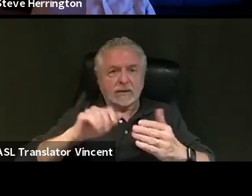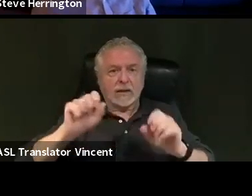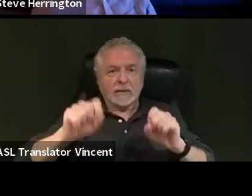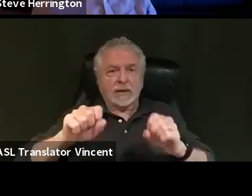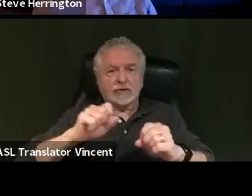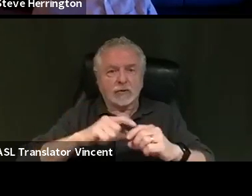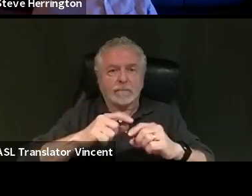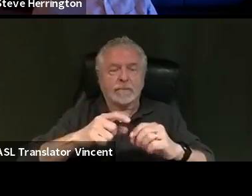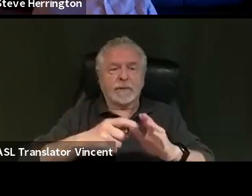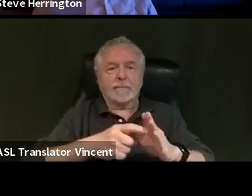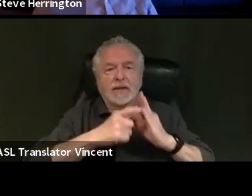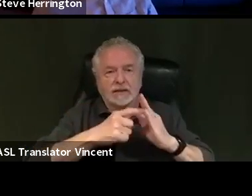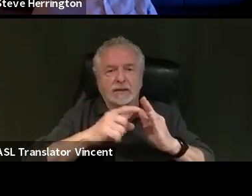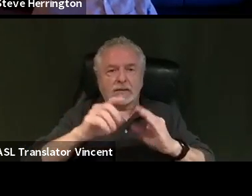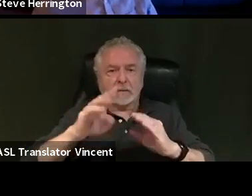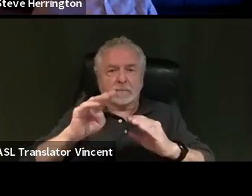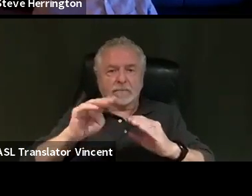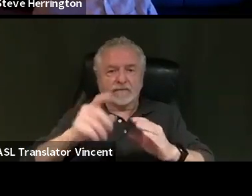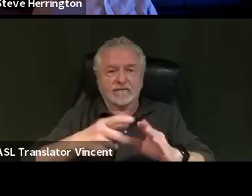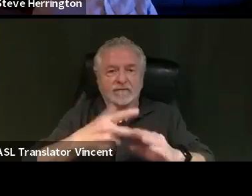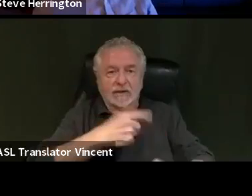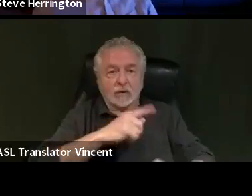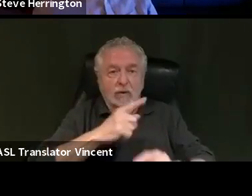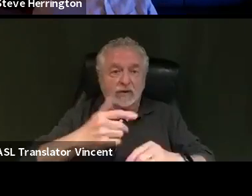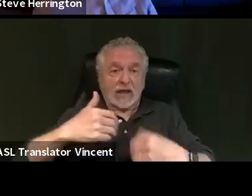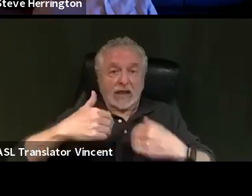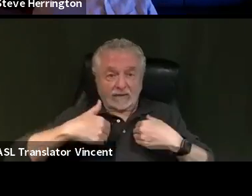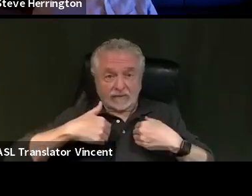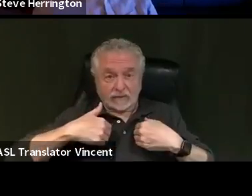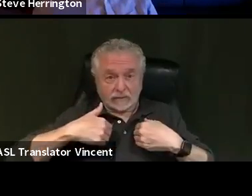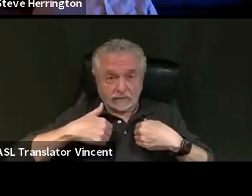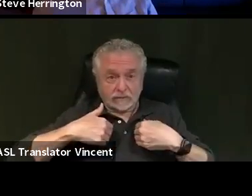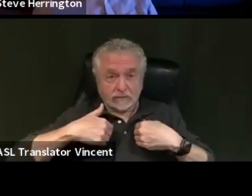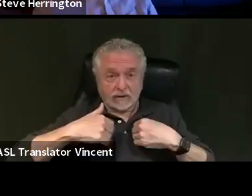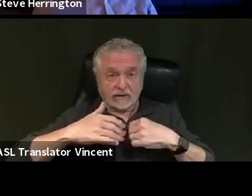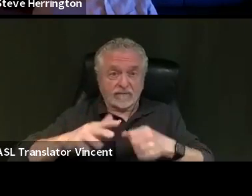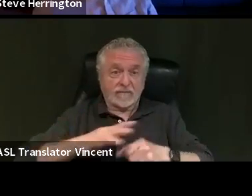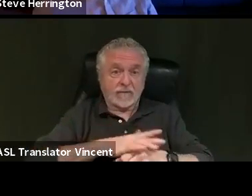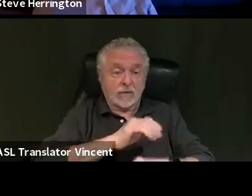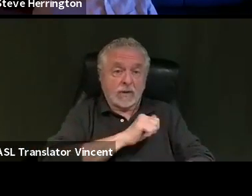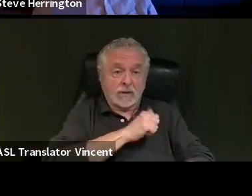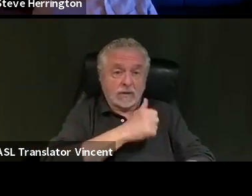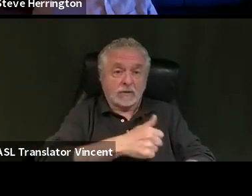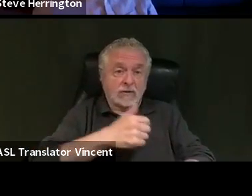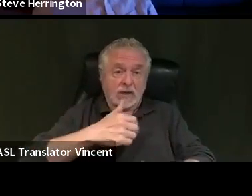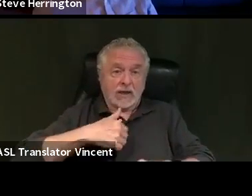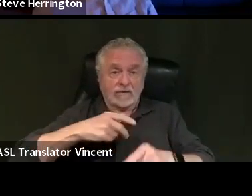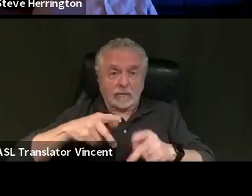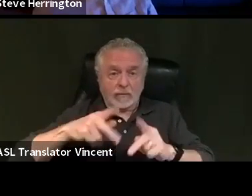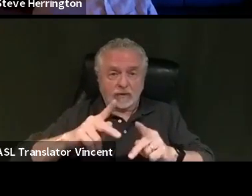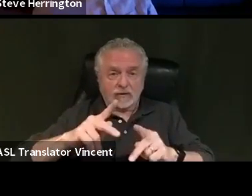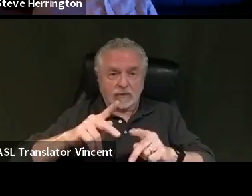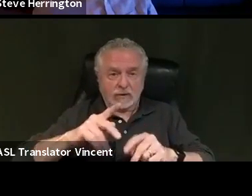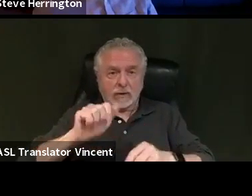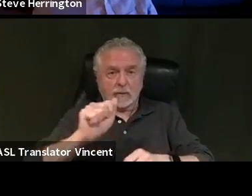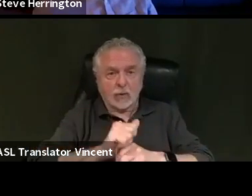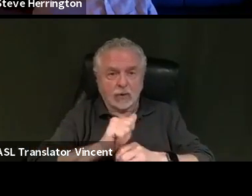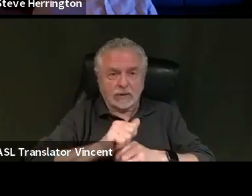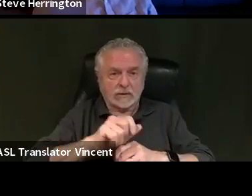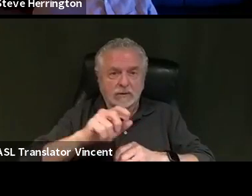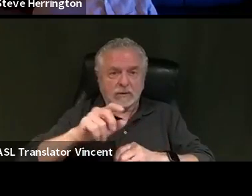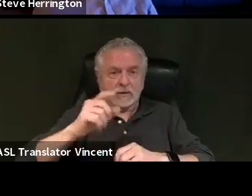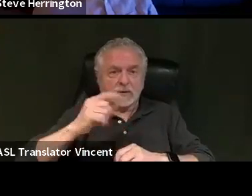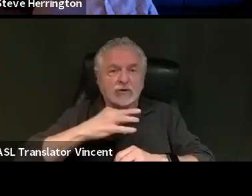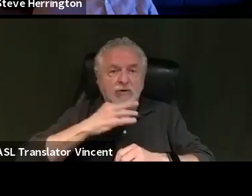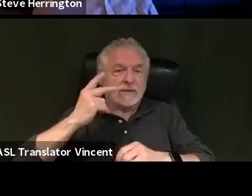inability to mandate the vaccine. Once you have full authorization, you have that permission, I think, as an employer, and it's going to be